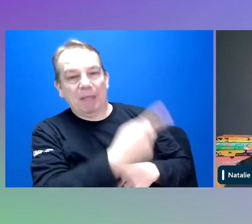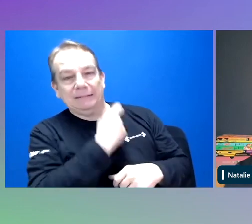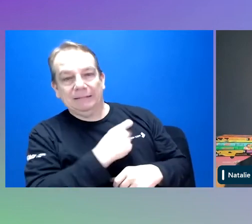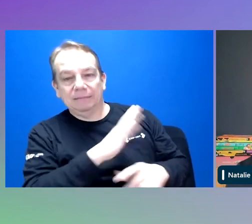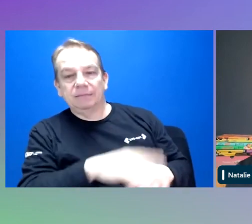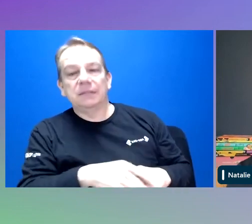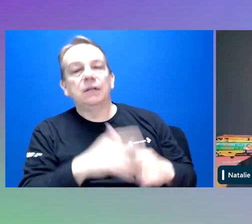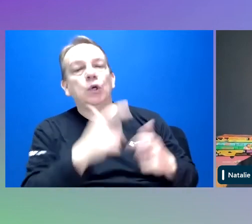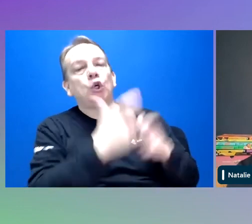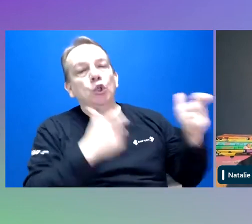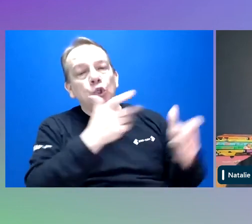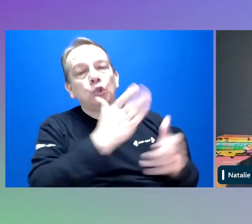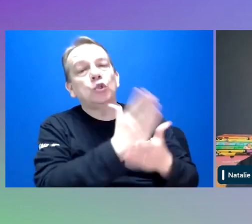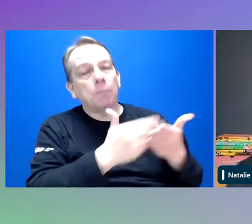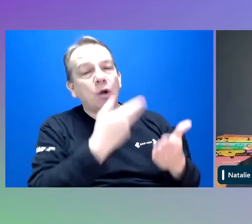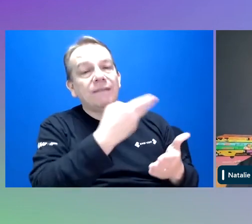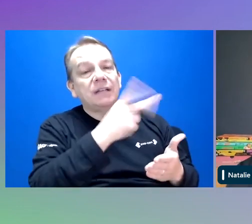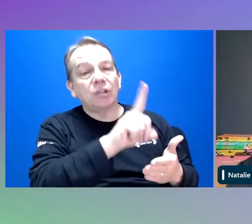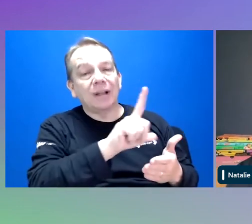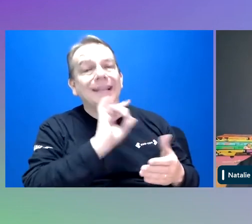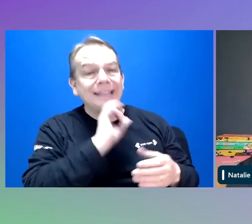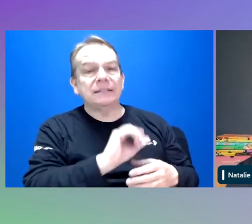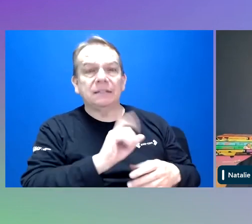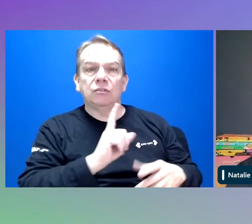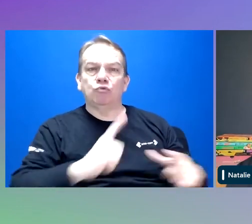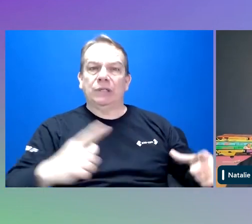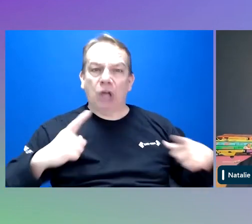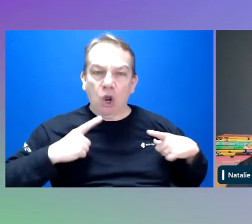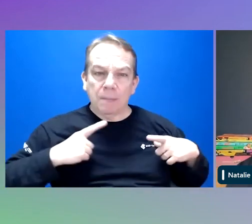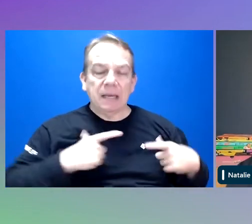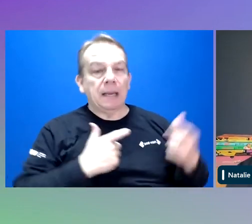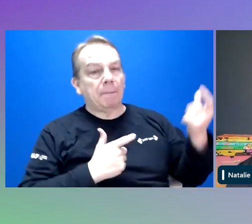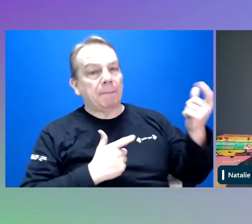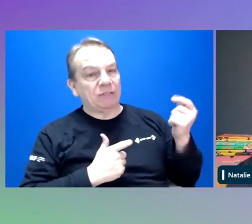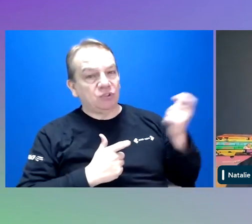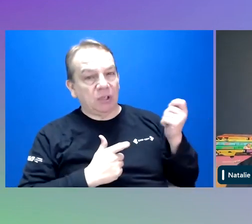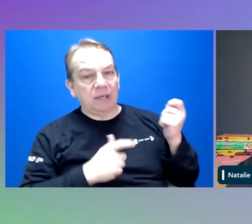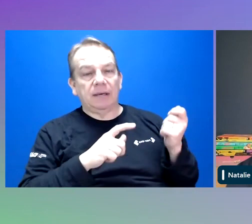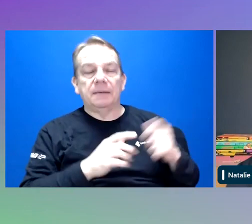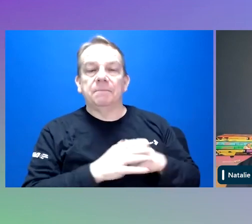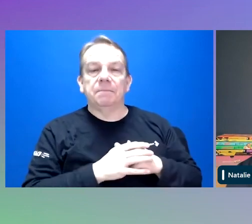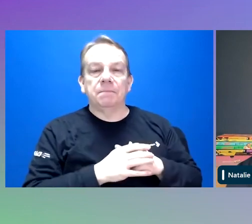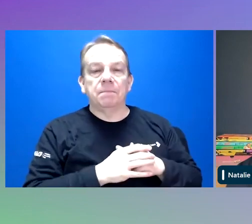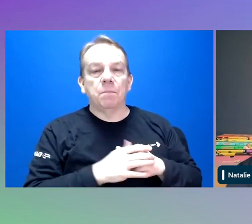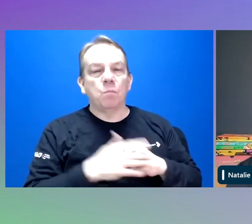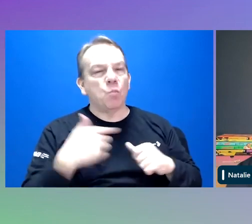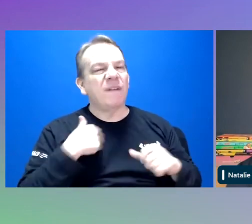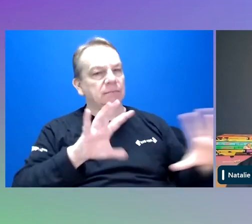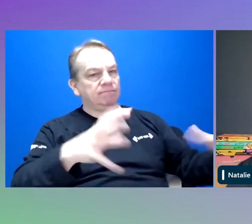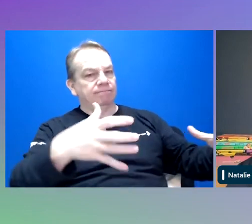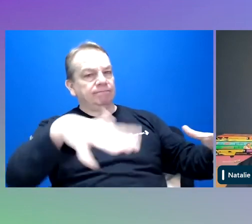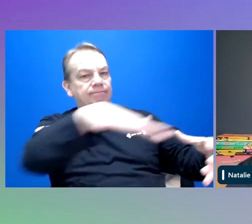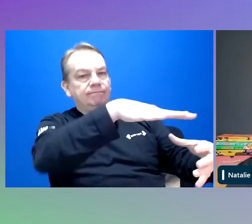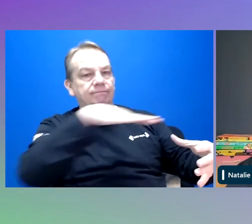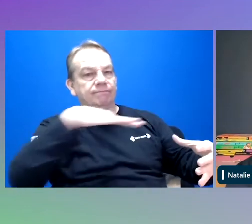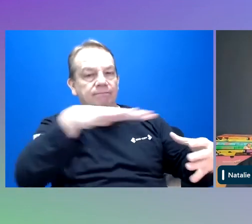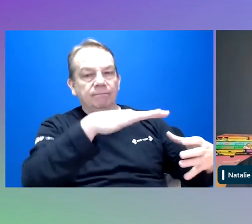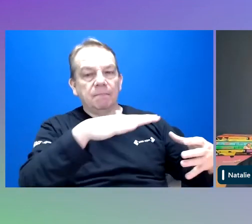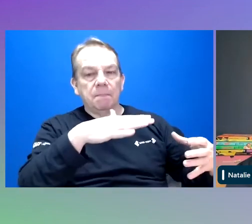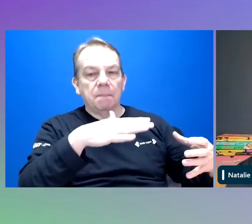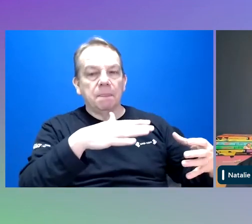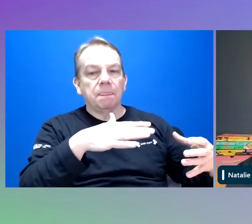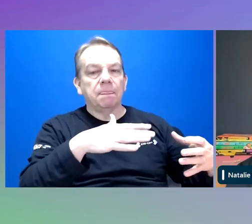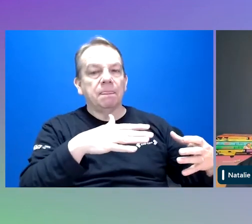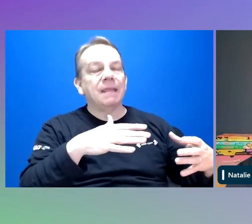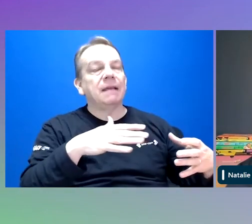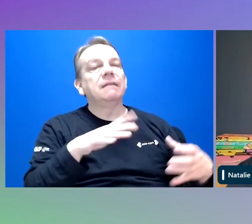is retirement and pensions. So we have a client base that we look at it in terms of decades of